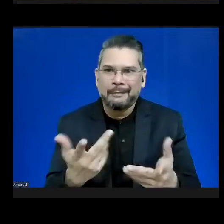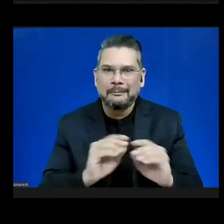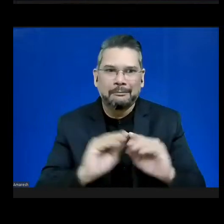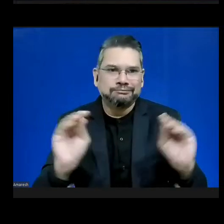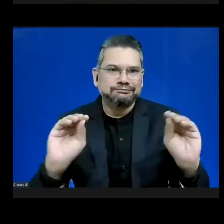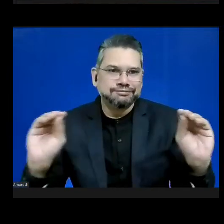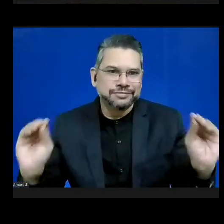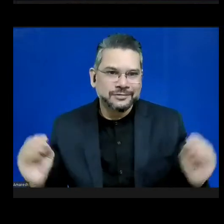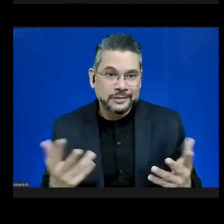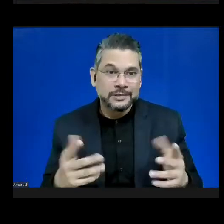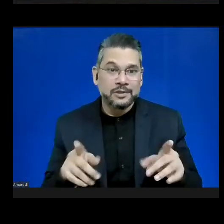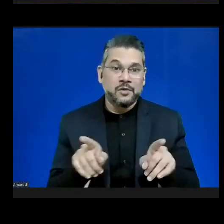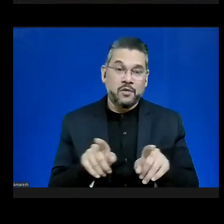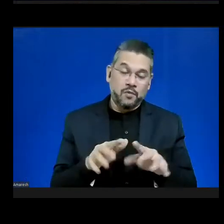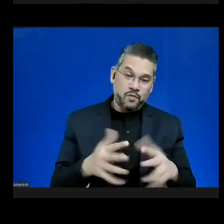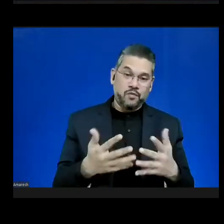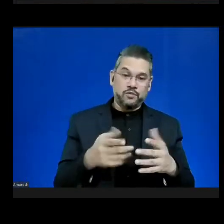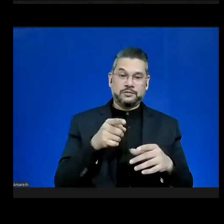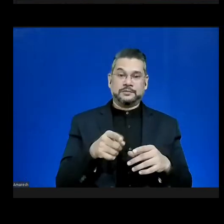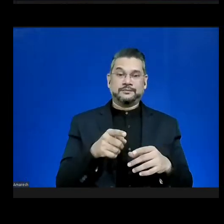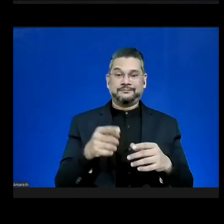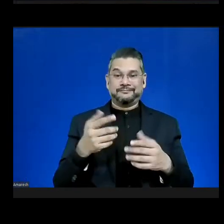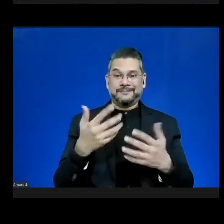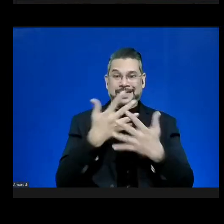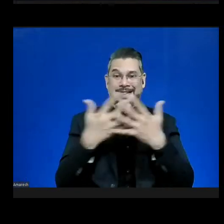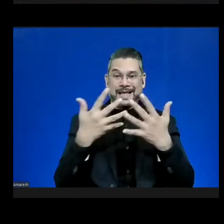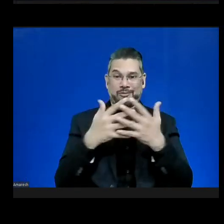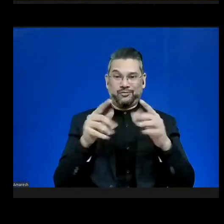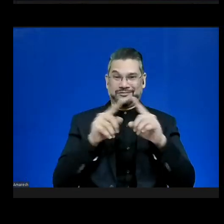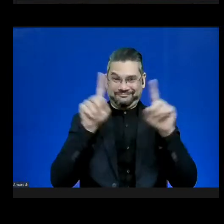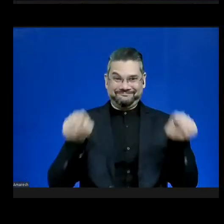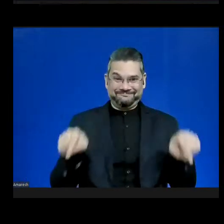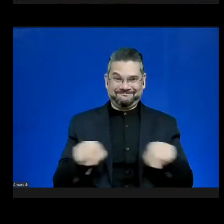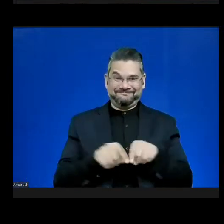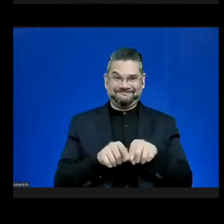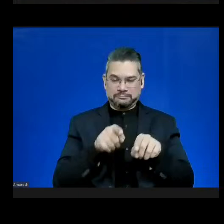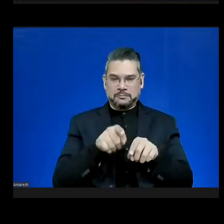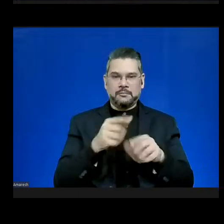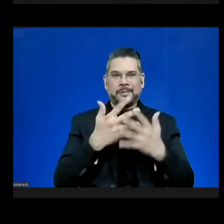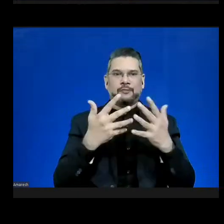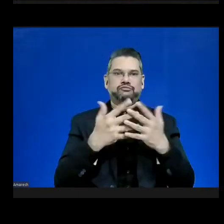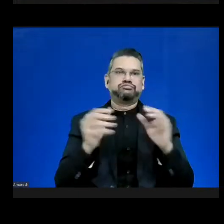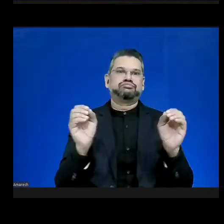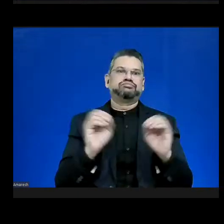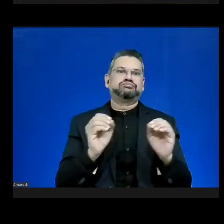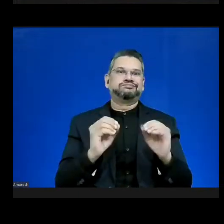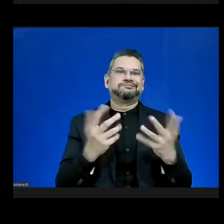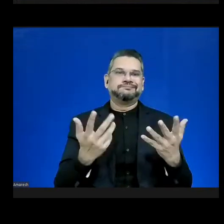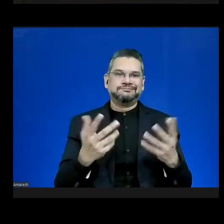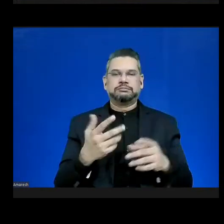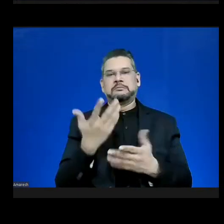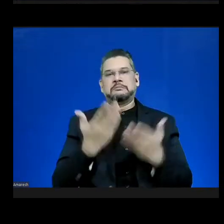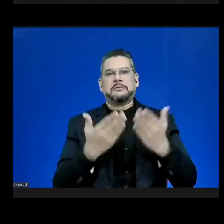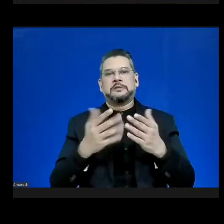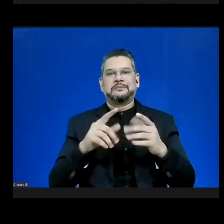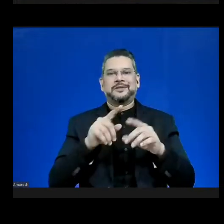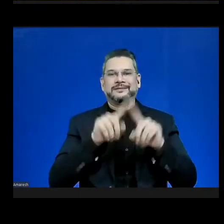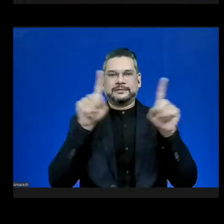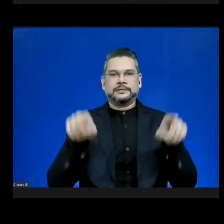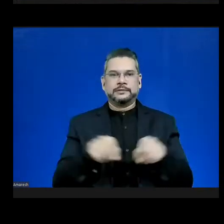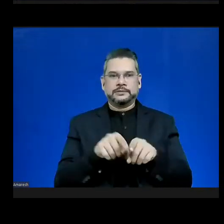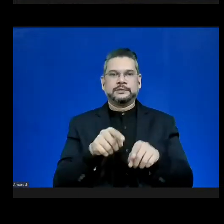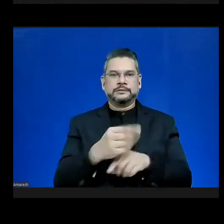which language that document is, that is not there. So some of those screen readers would not be able to even